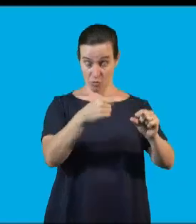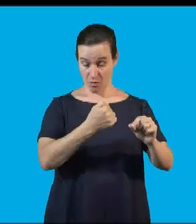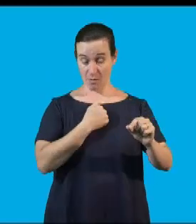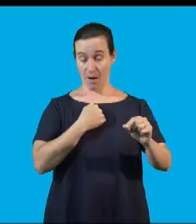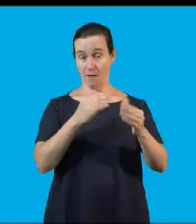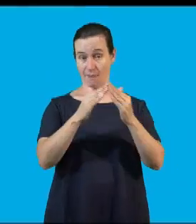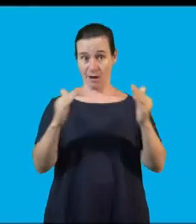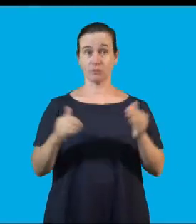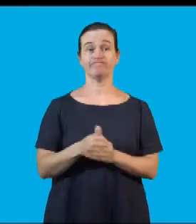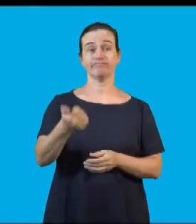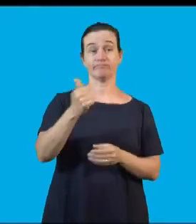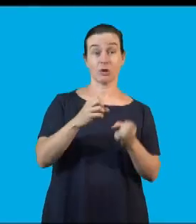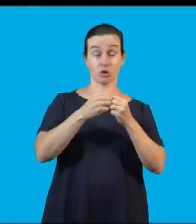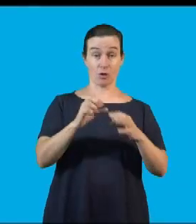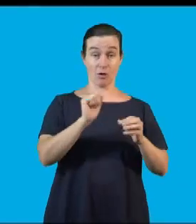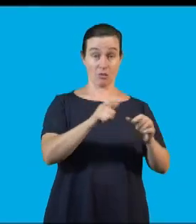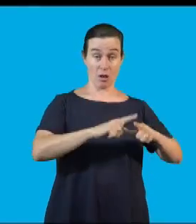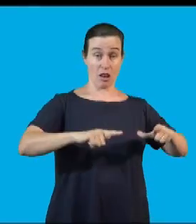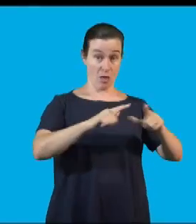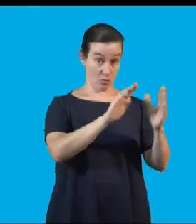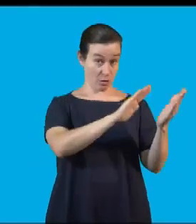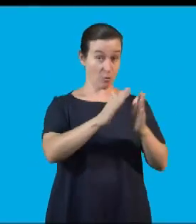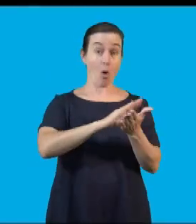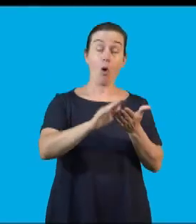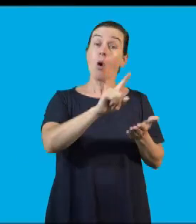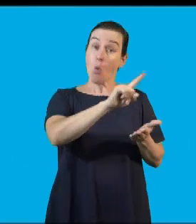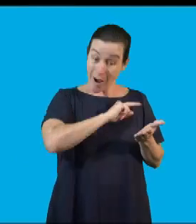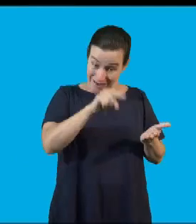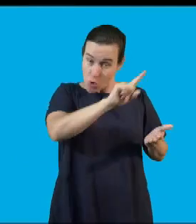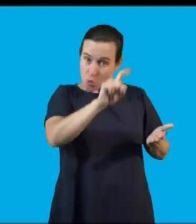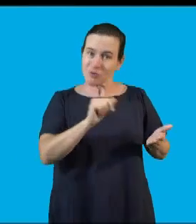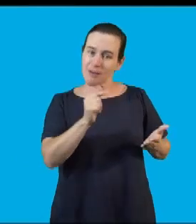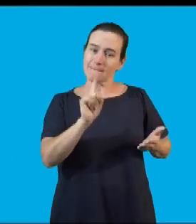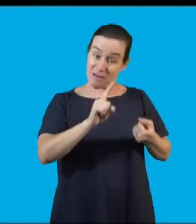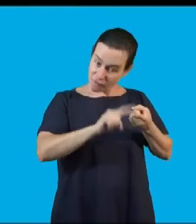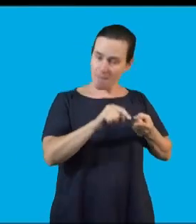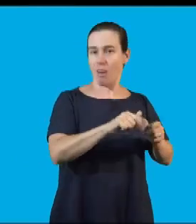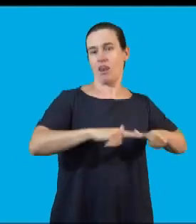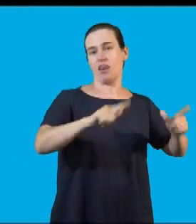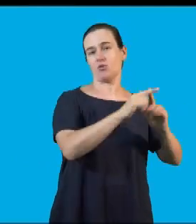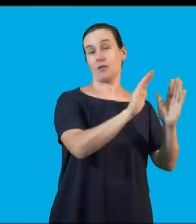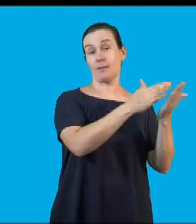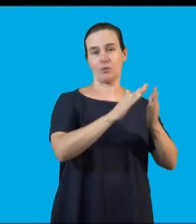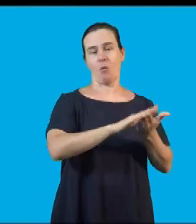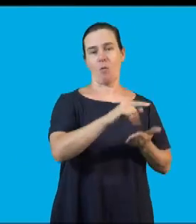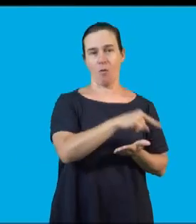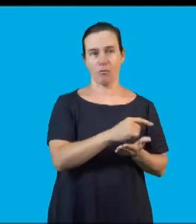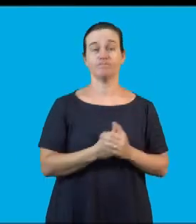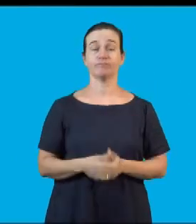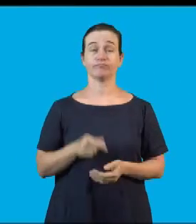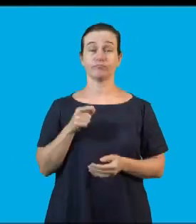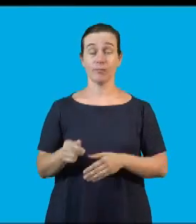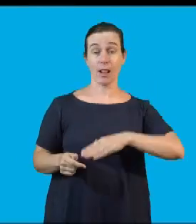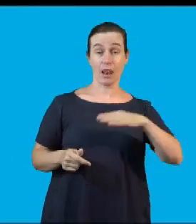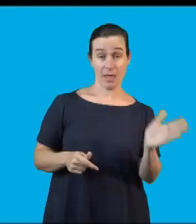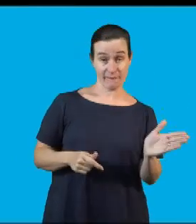local community hall on Maple Street. As the question stated, that is where you must start. Turn left